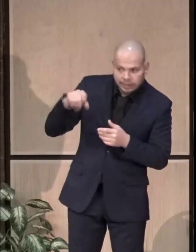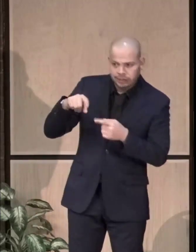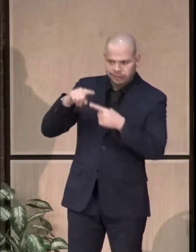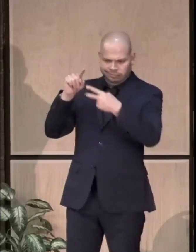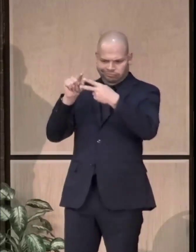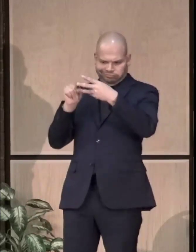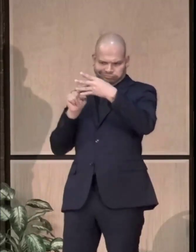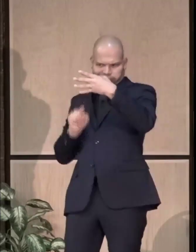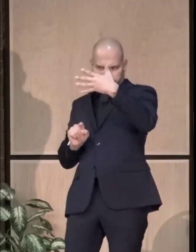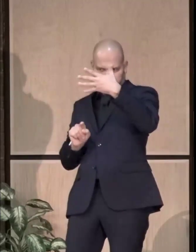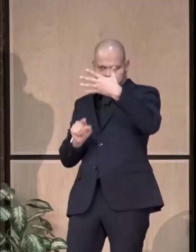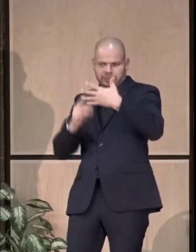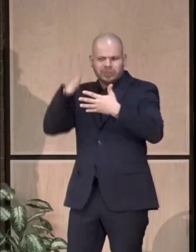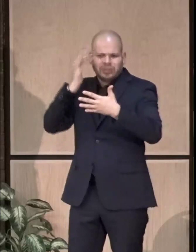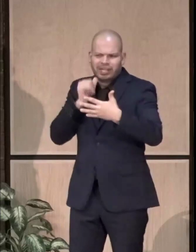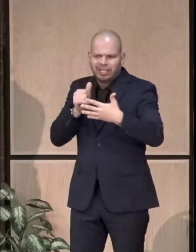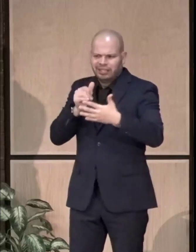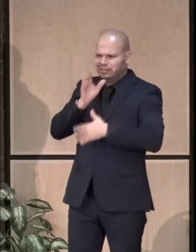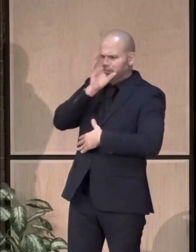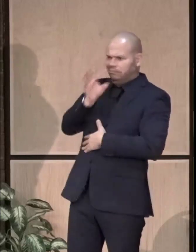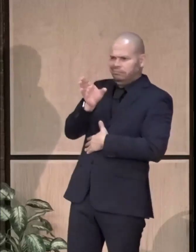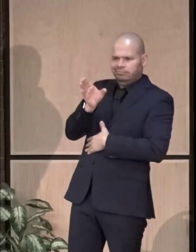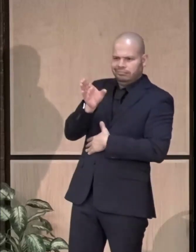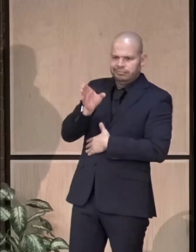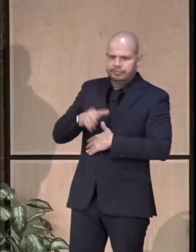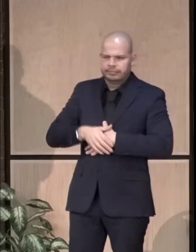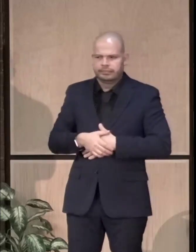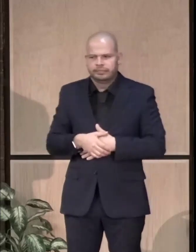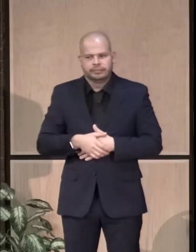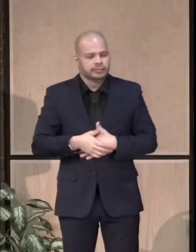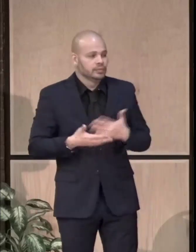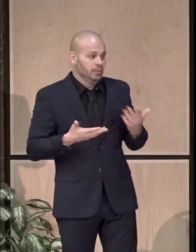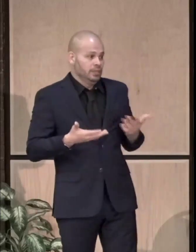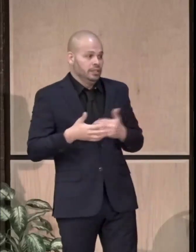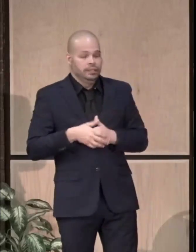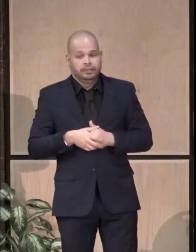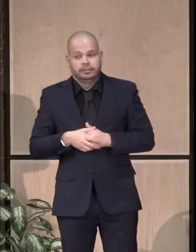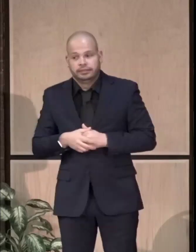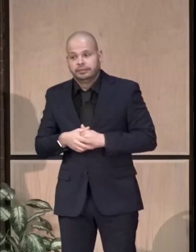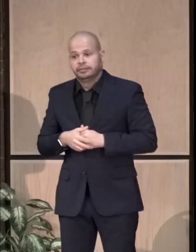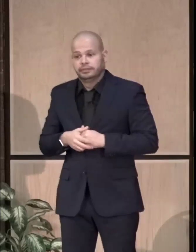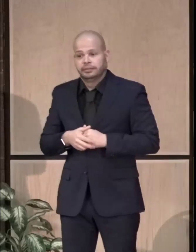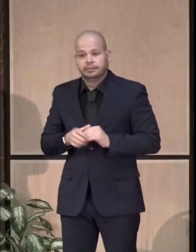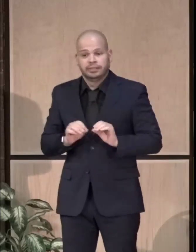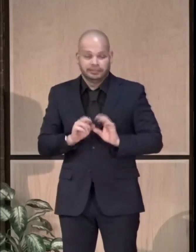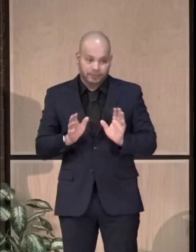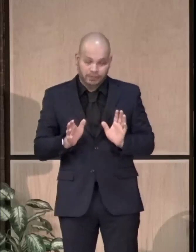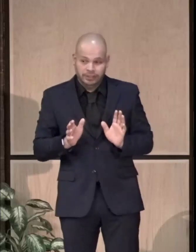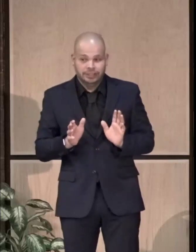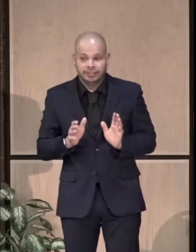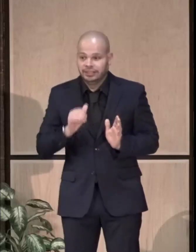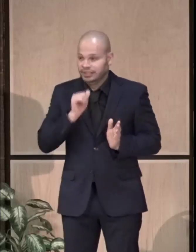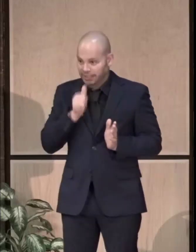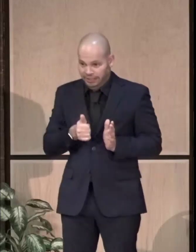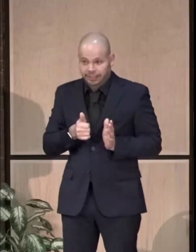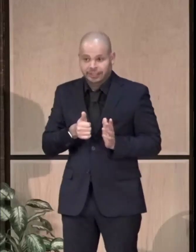Again, that obviously did not occur during this conversation, but I also expected that the law enforcement to make,